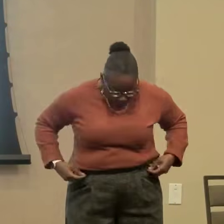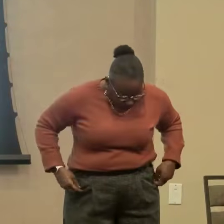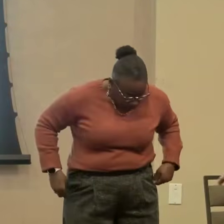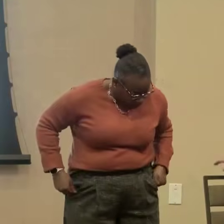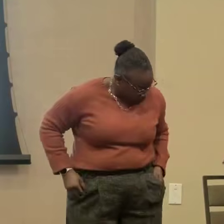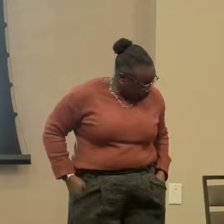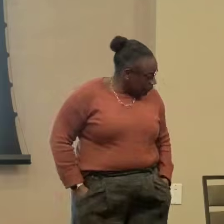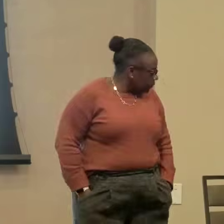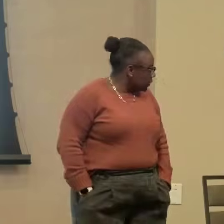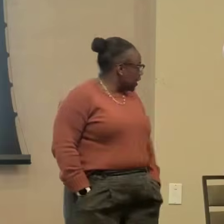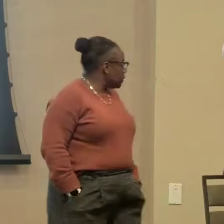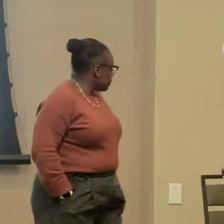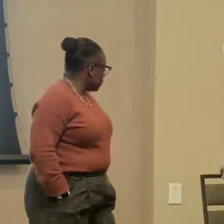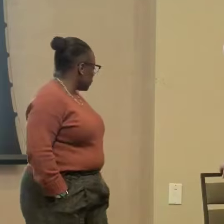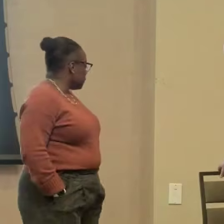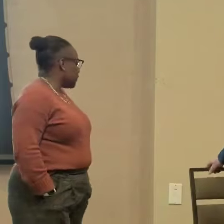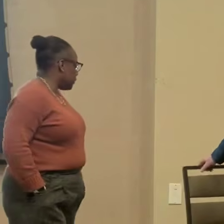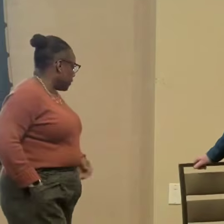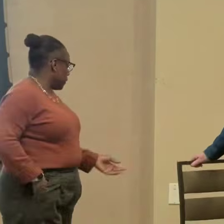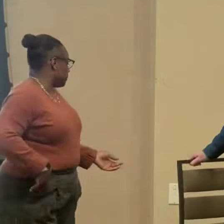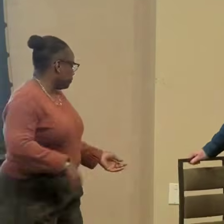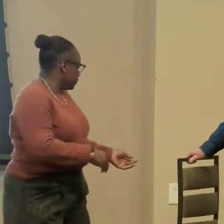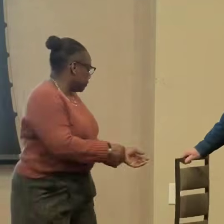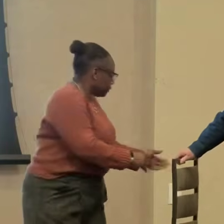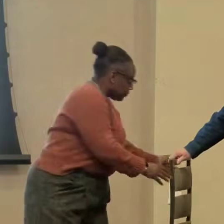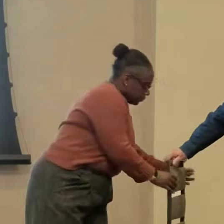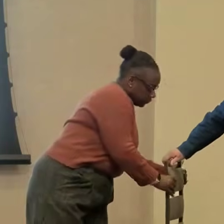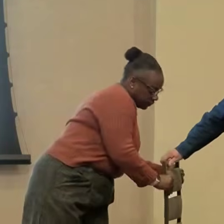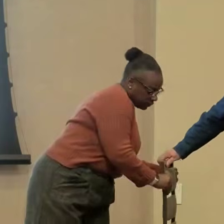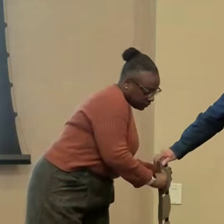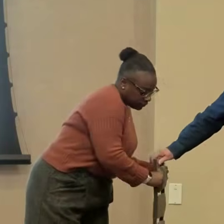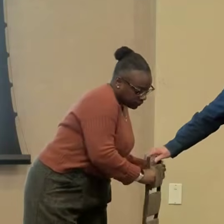What I'll do is I'll put my chair over here. Absolutely.